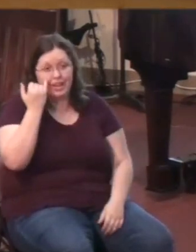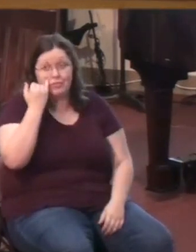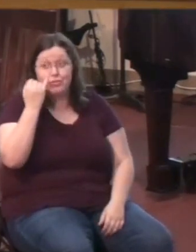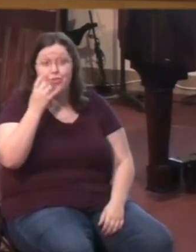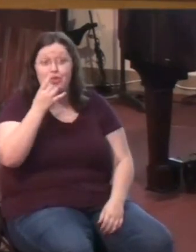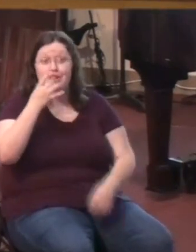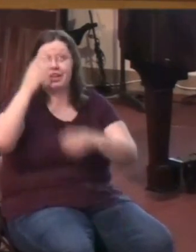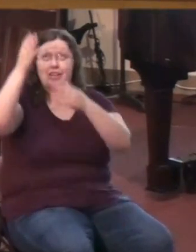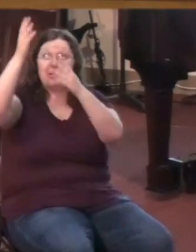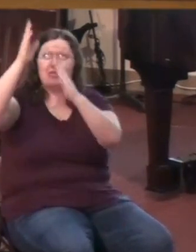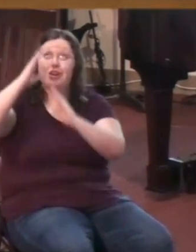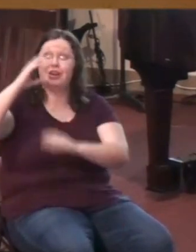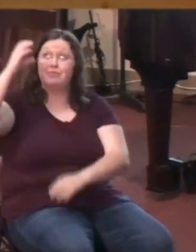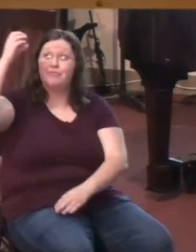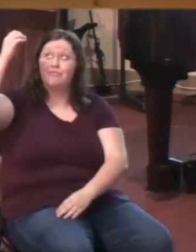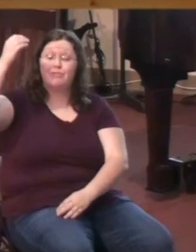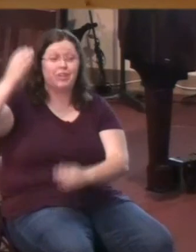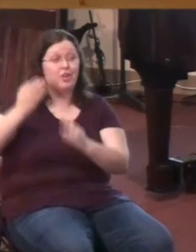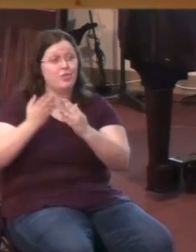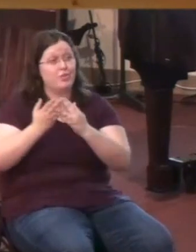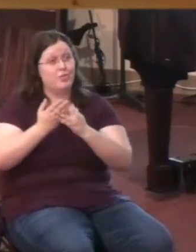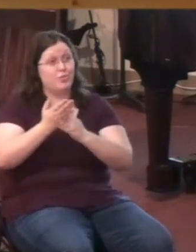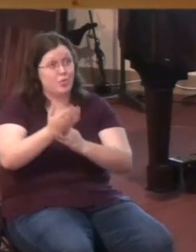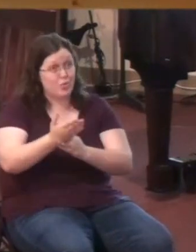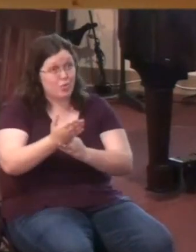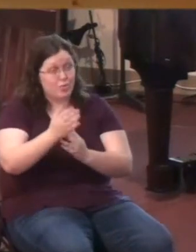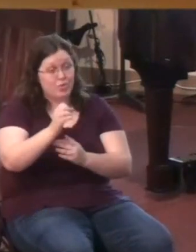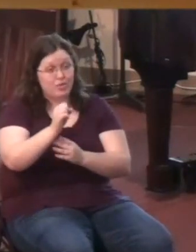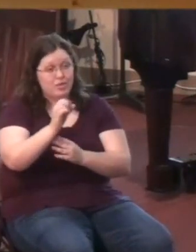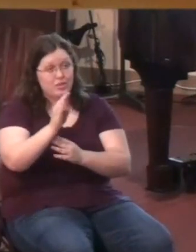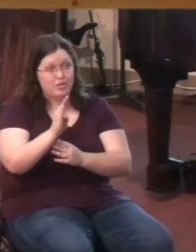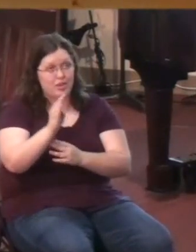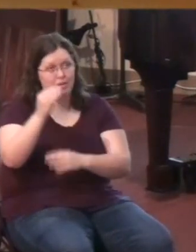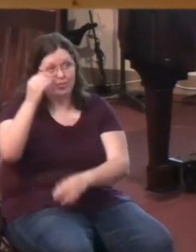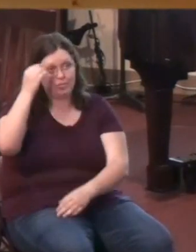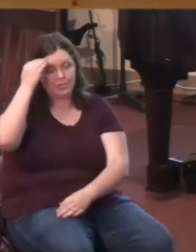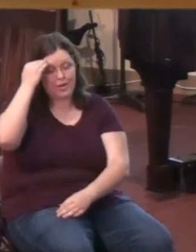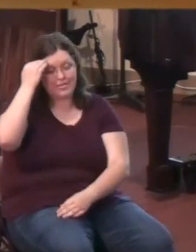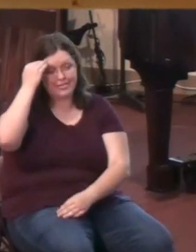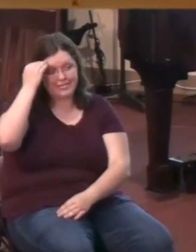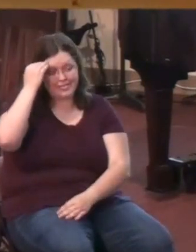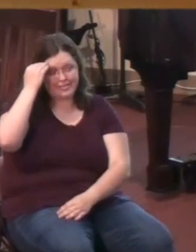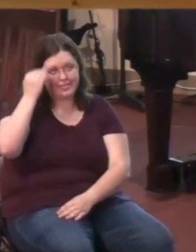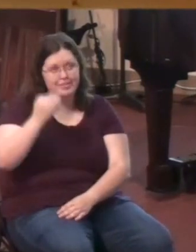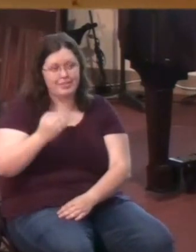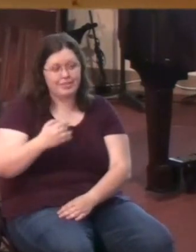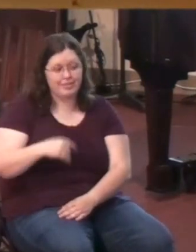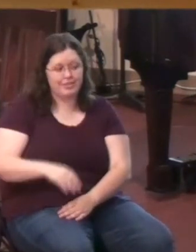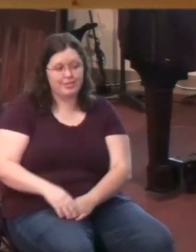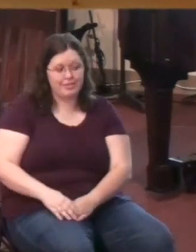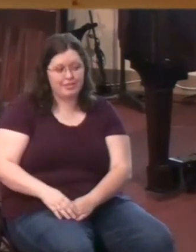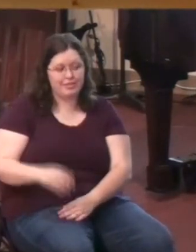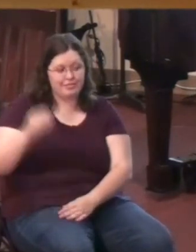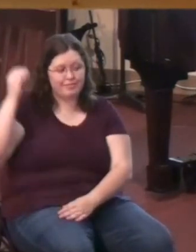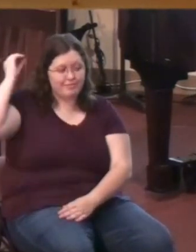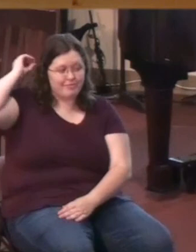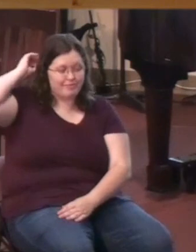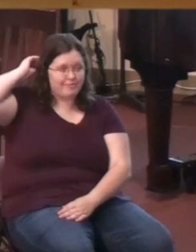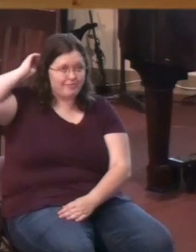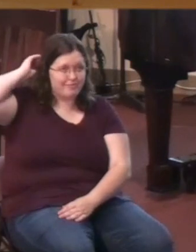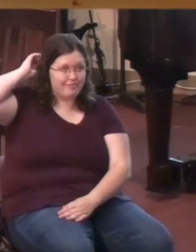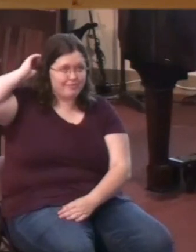God shining through that subconscious, and then I see on the screen of my